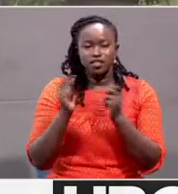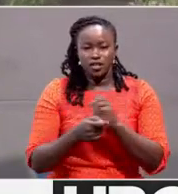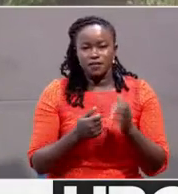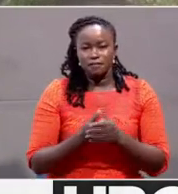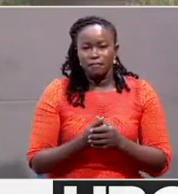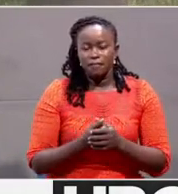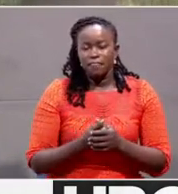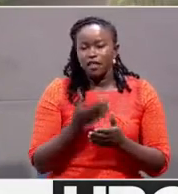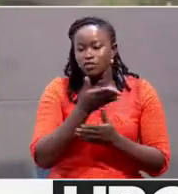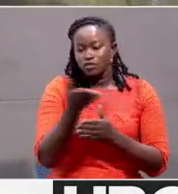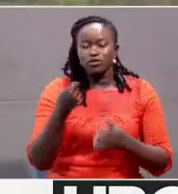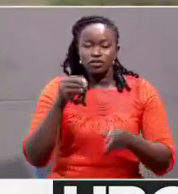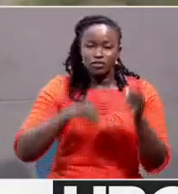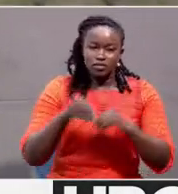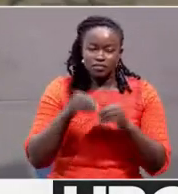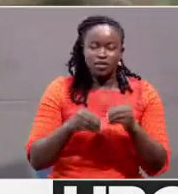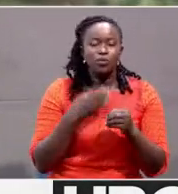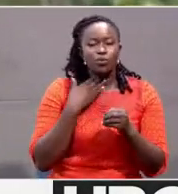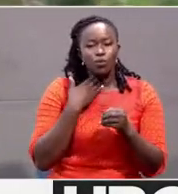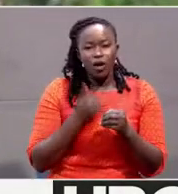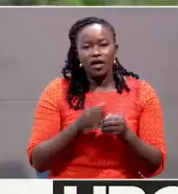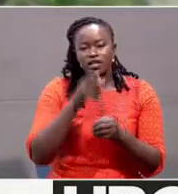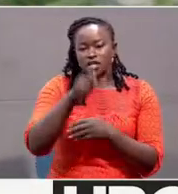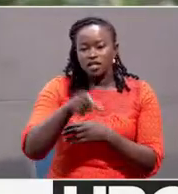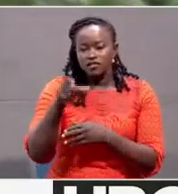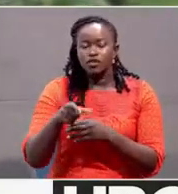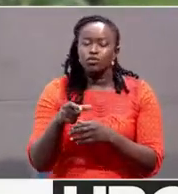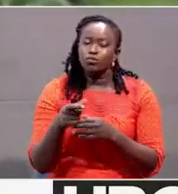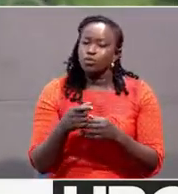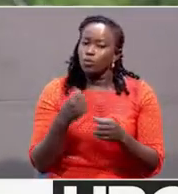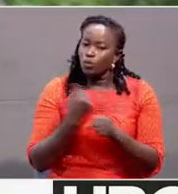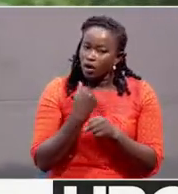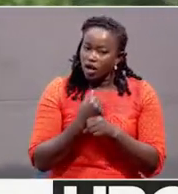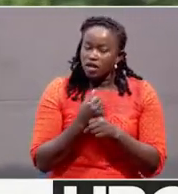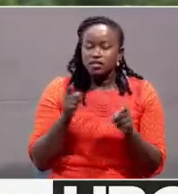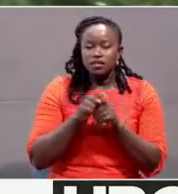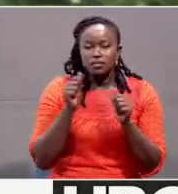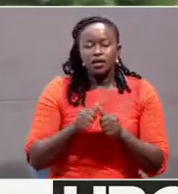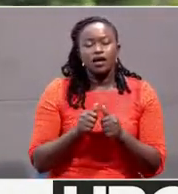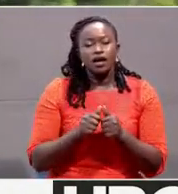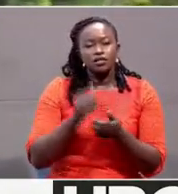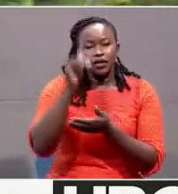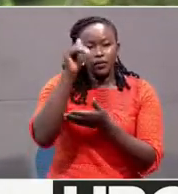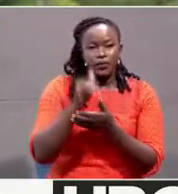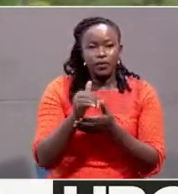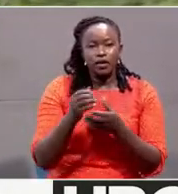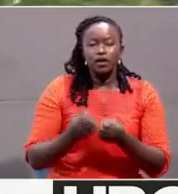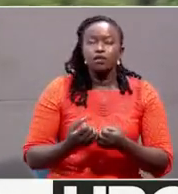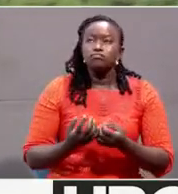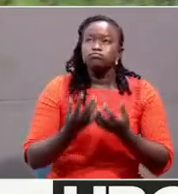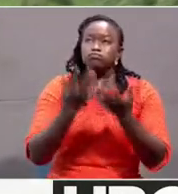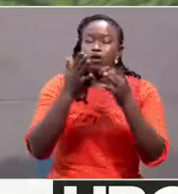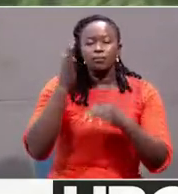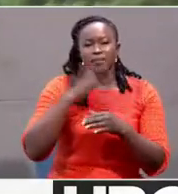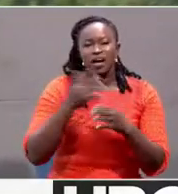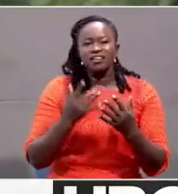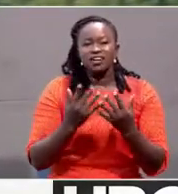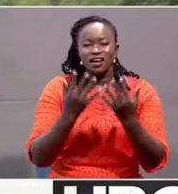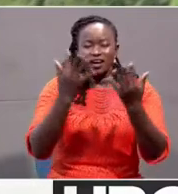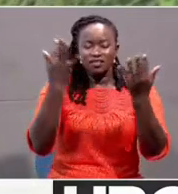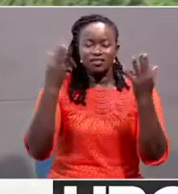Through those contributions, the country targets all individual contributions that can reduce emissions and undertake climate change mitigation and